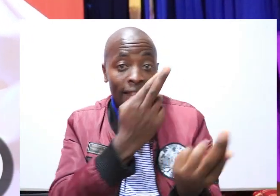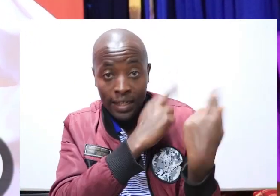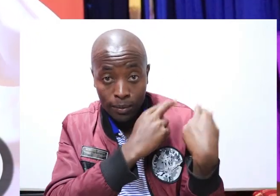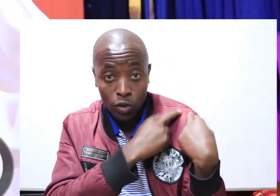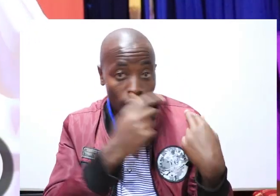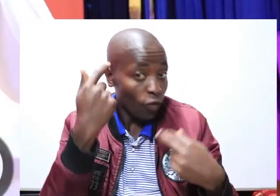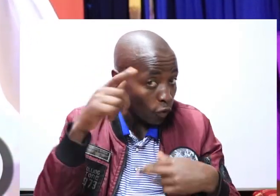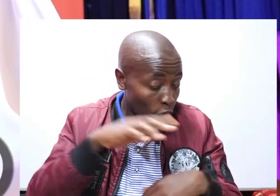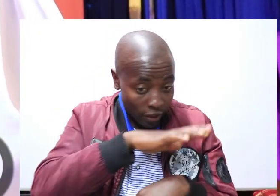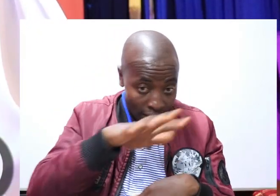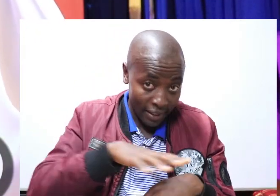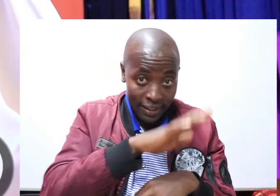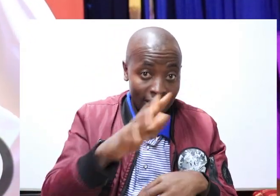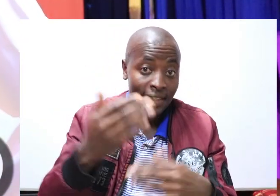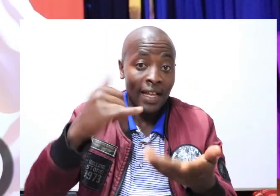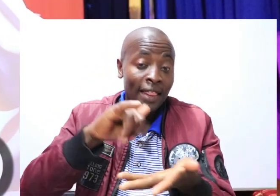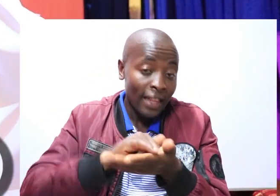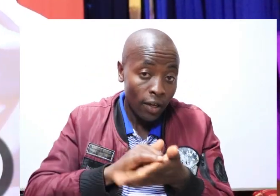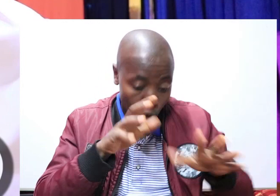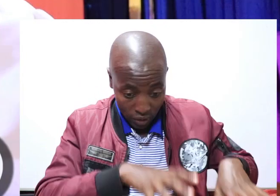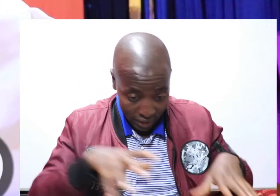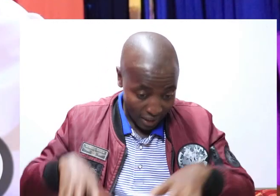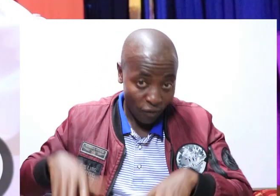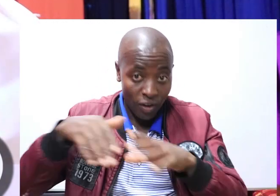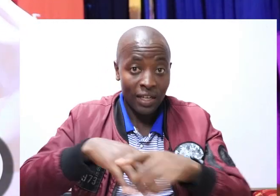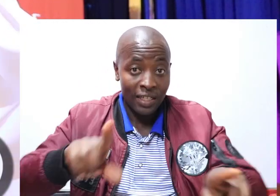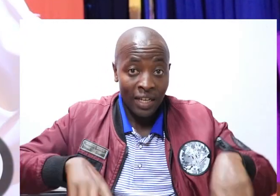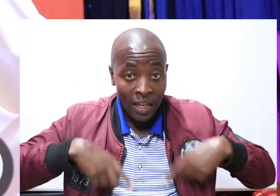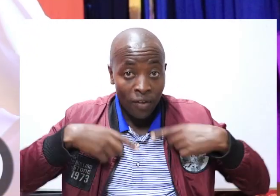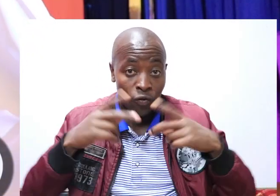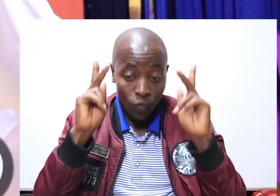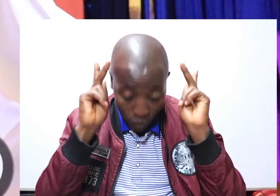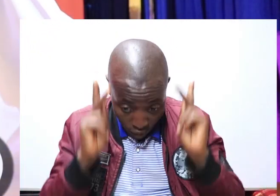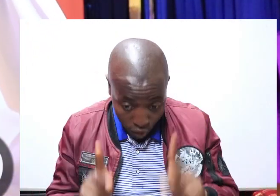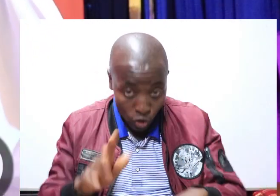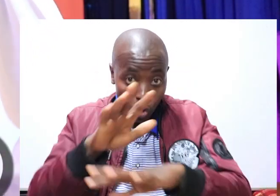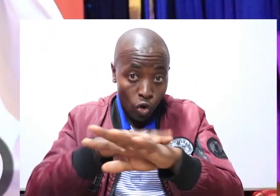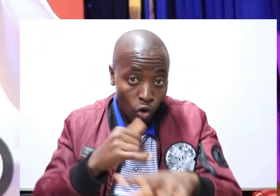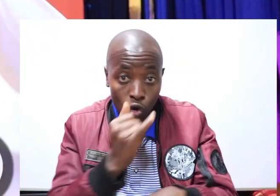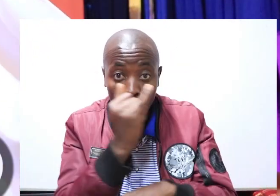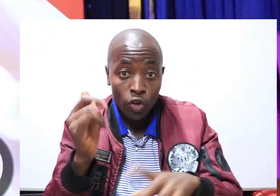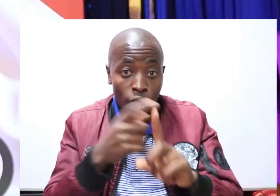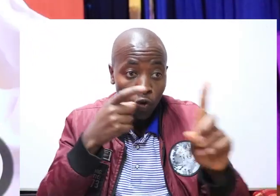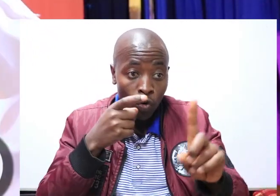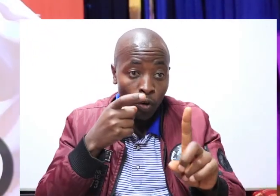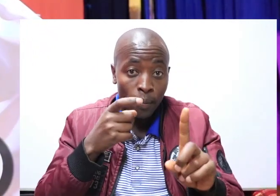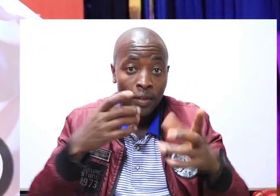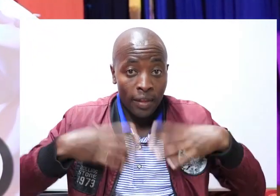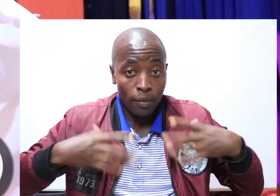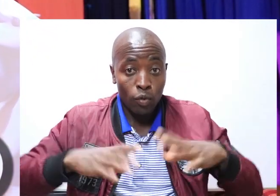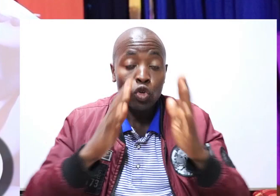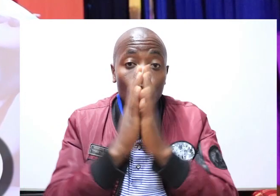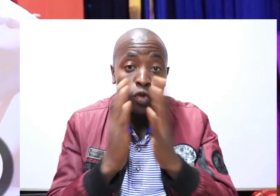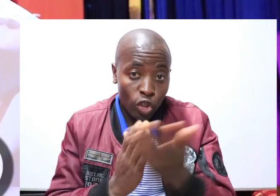responsibility for whatever areas is affecting our lives, and he longs for personal calling from his people to pray through Jesus